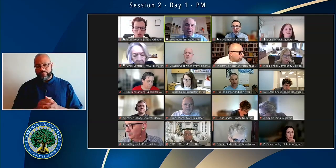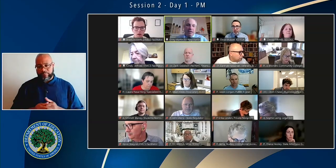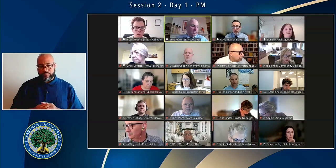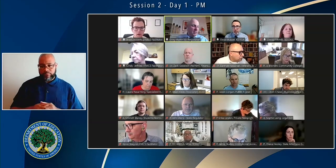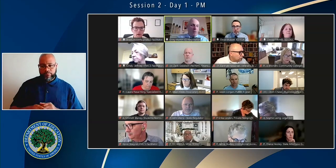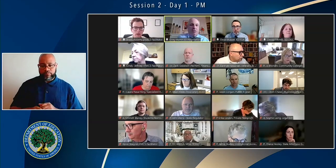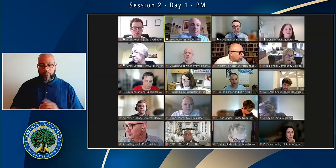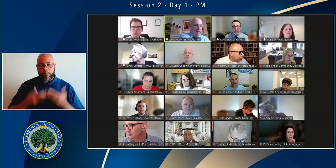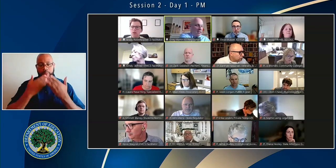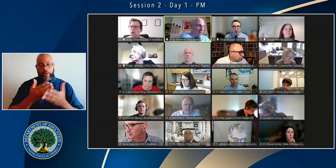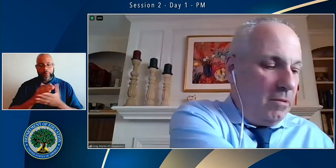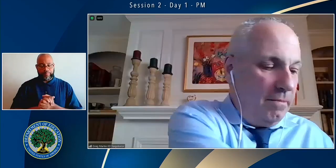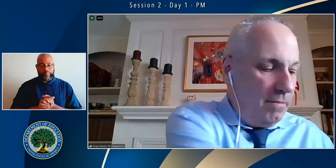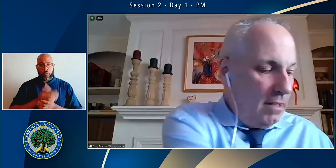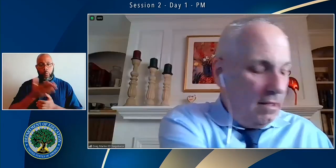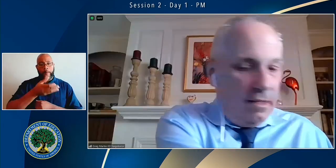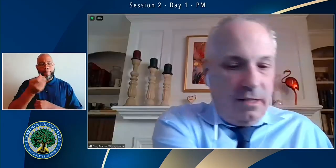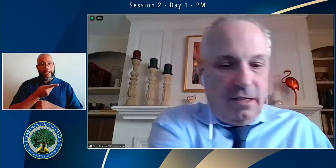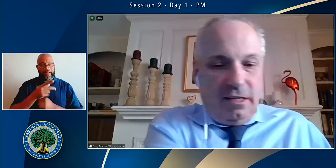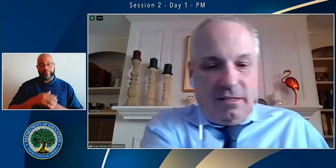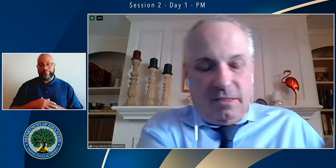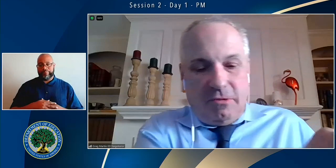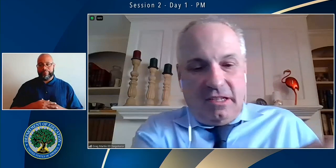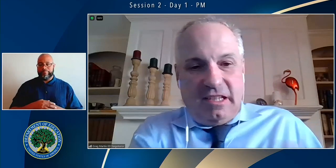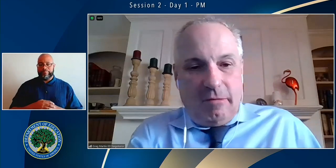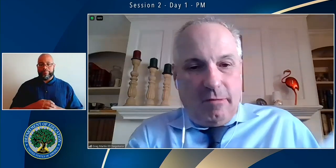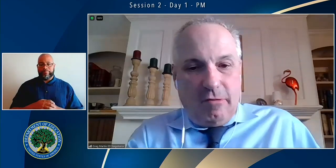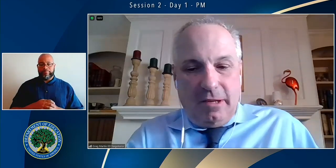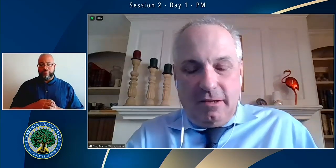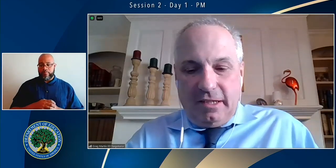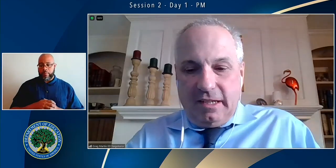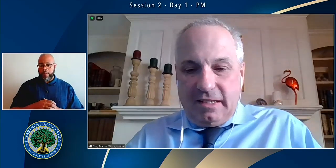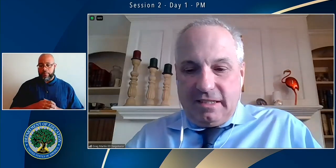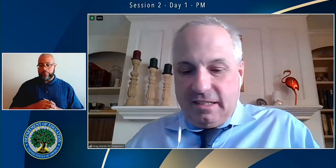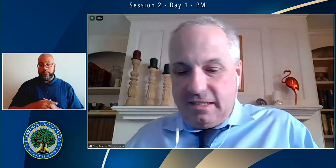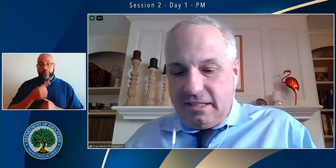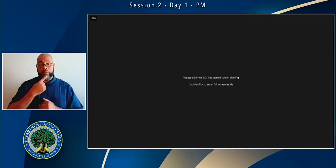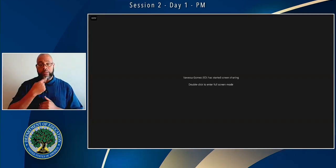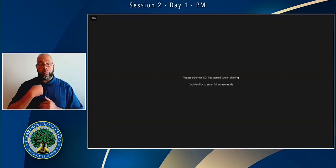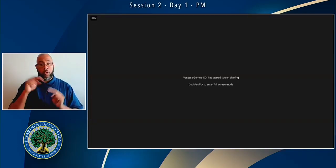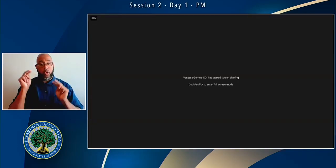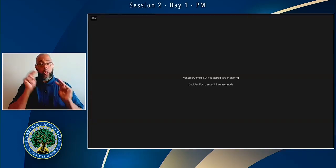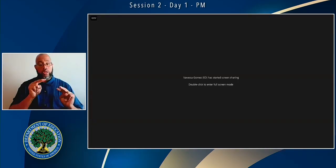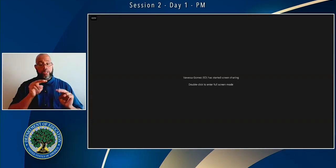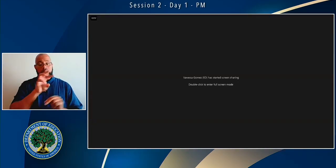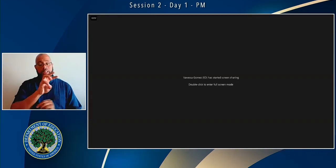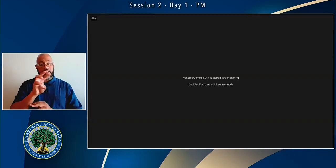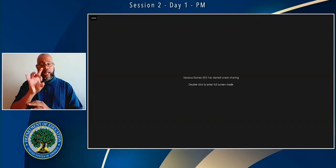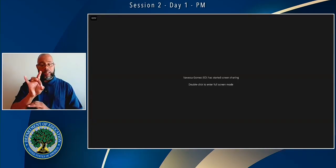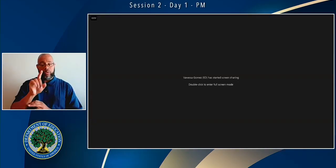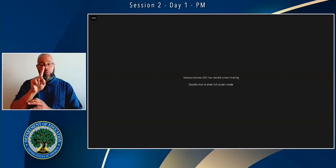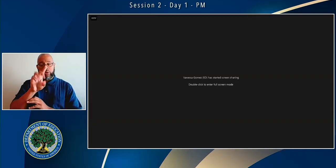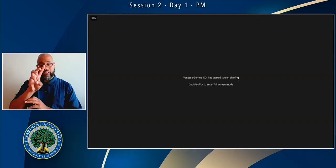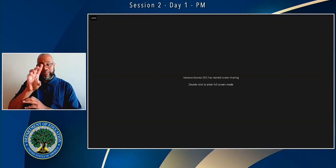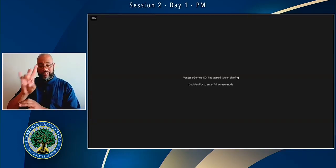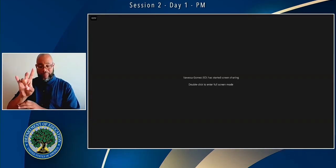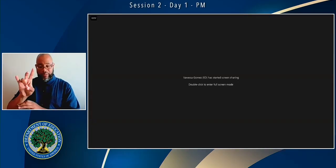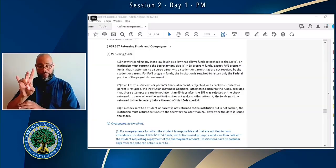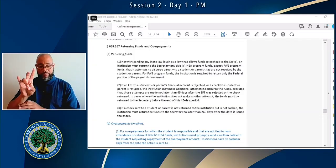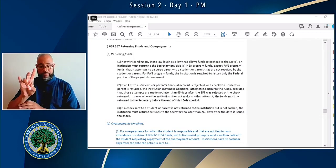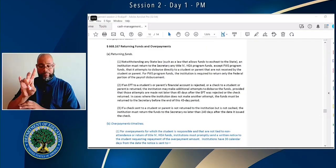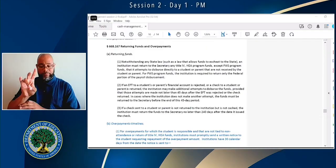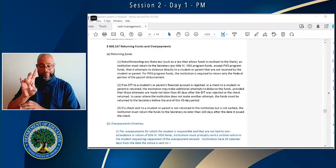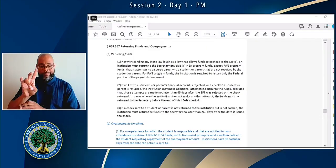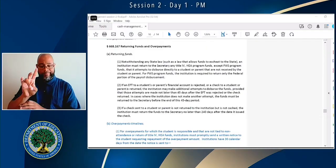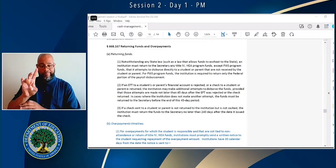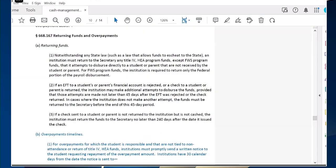Thank you, Bree. Welcome back, everybody. Brady said we will be looking at 668-167, and while Vanessa's